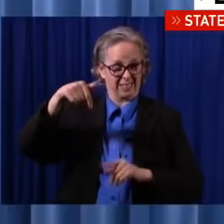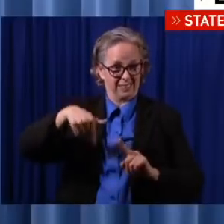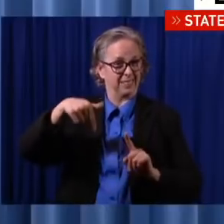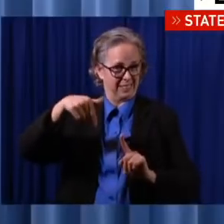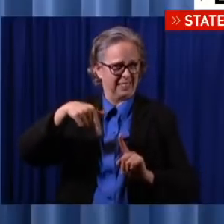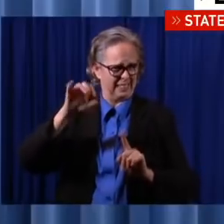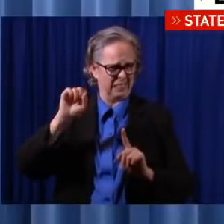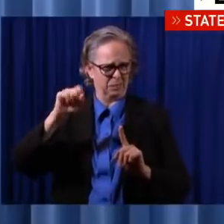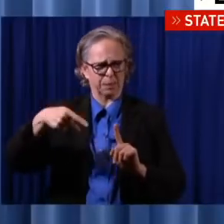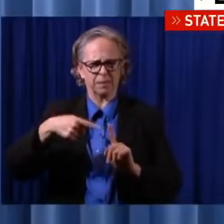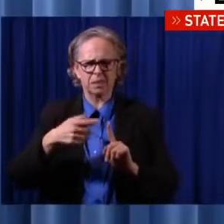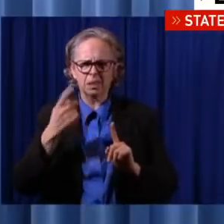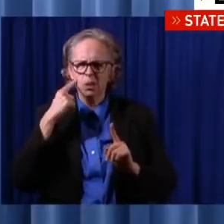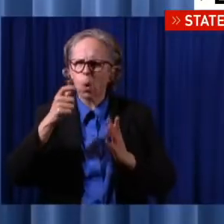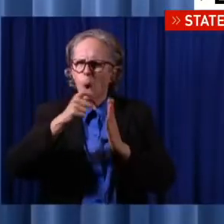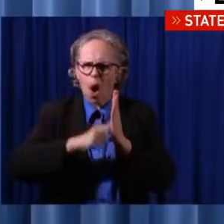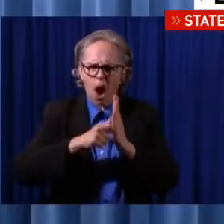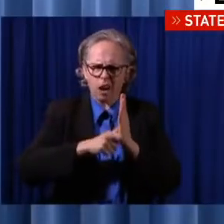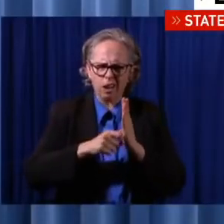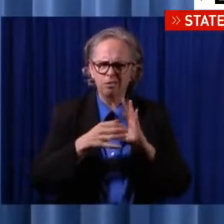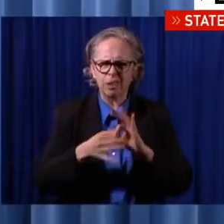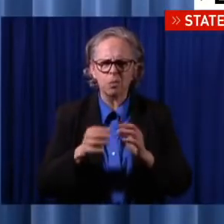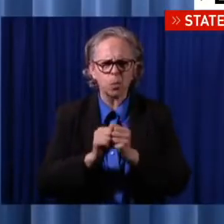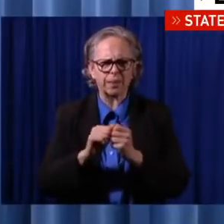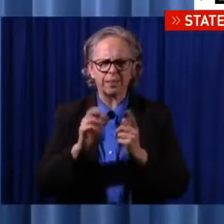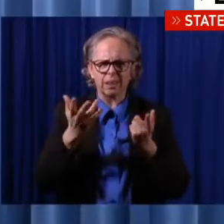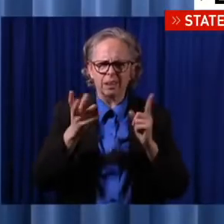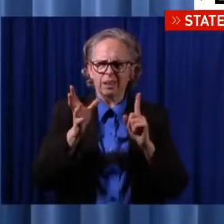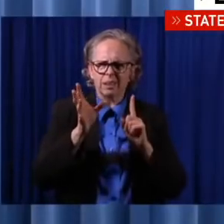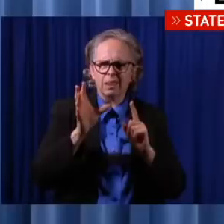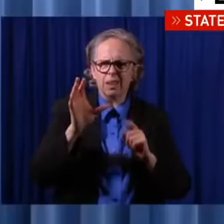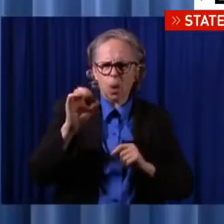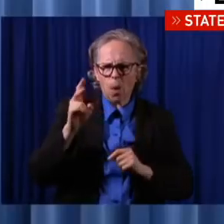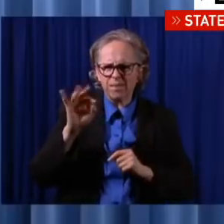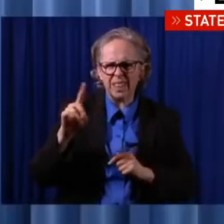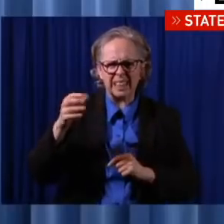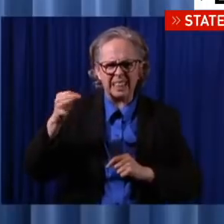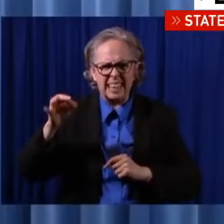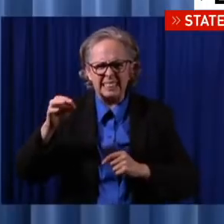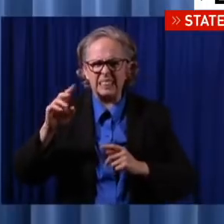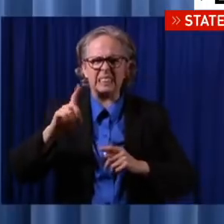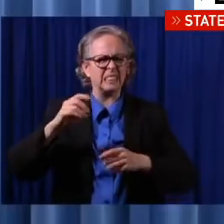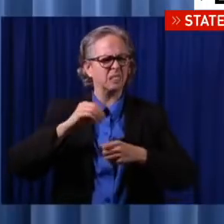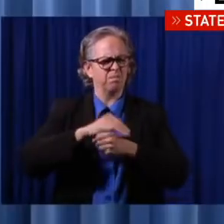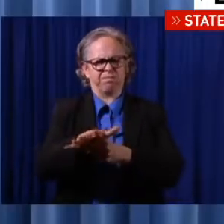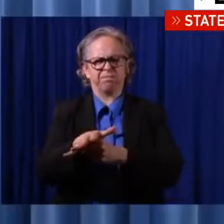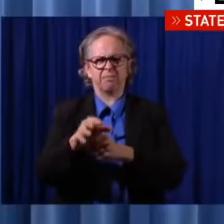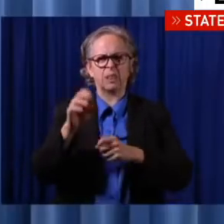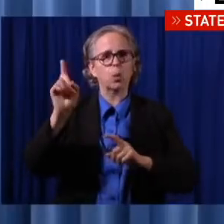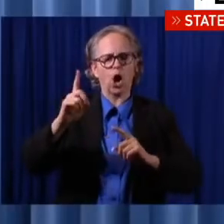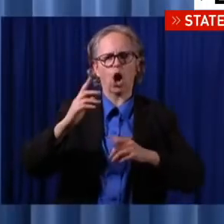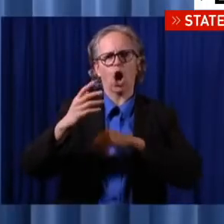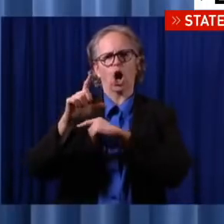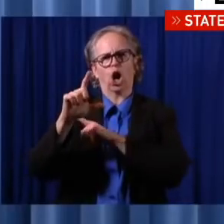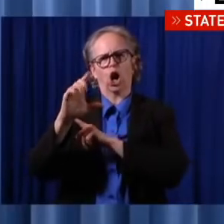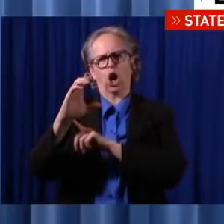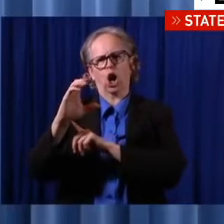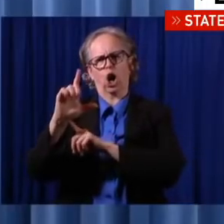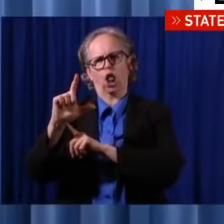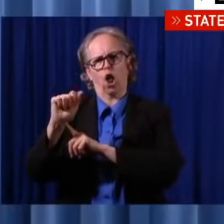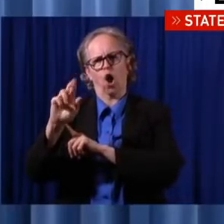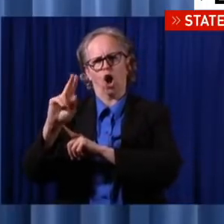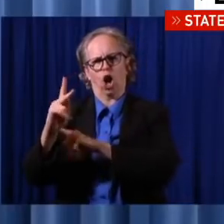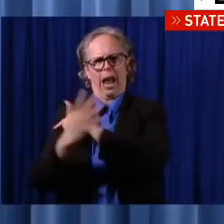associated with a church in Clark County. Last week, I talked about the great caution that Ohioans should take as they return